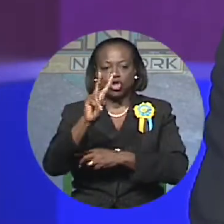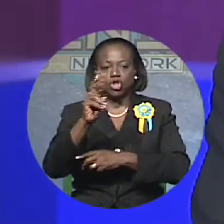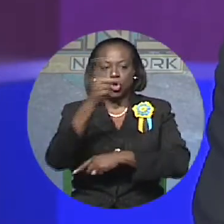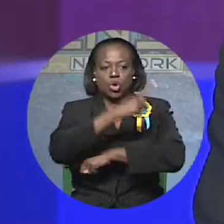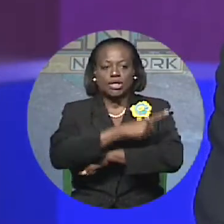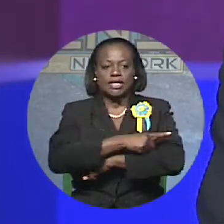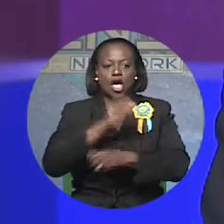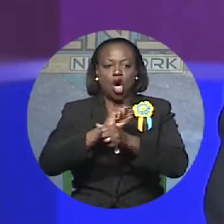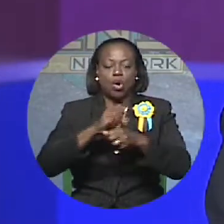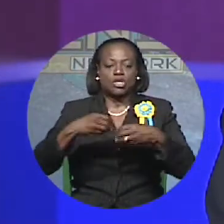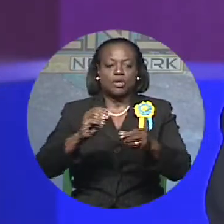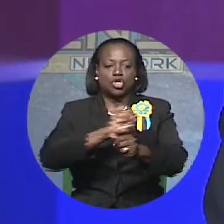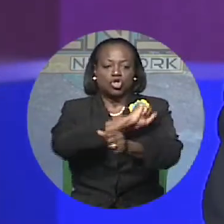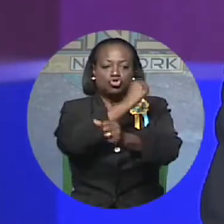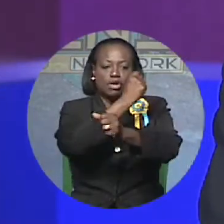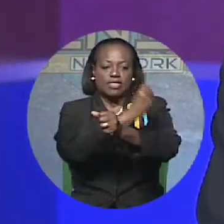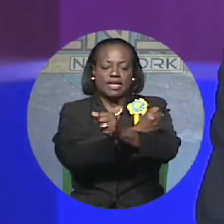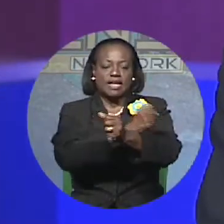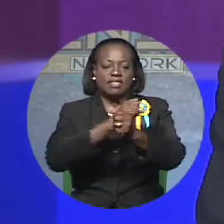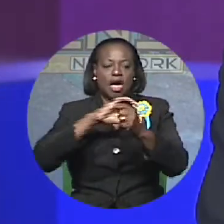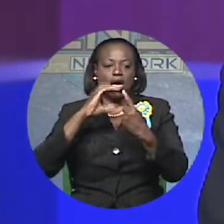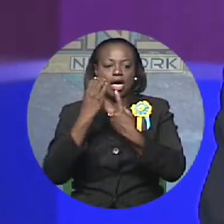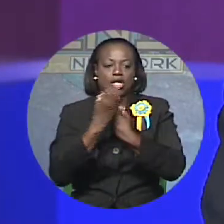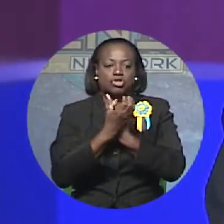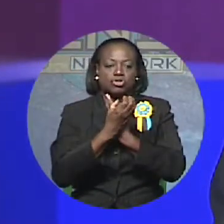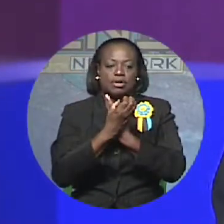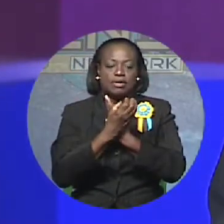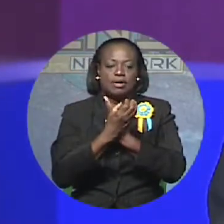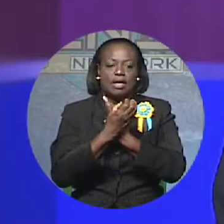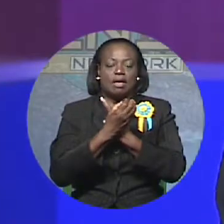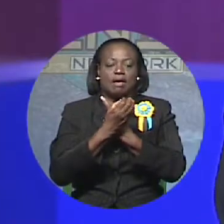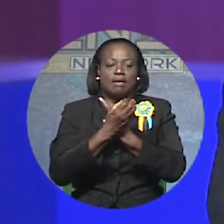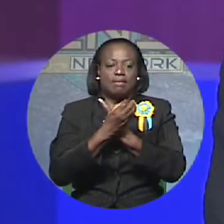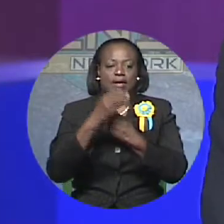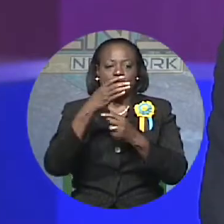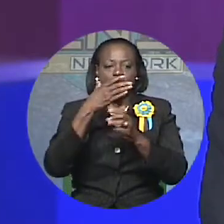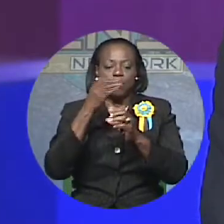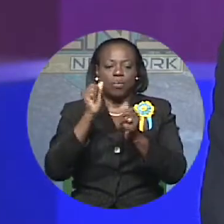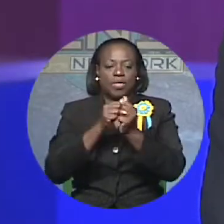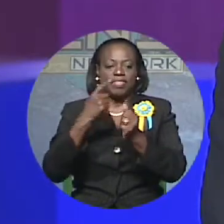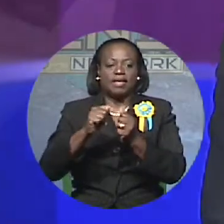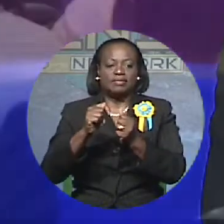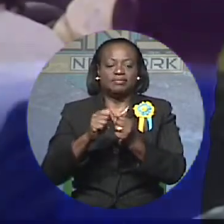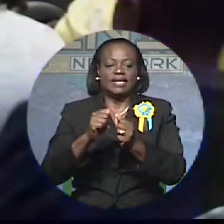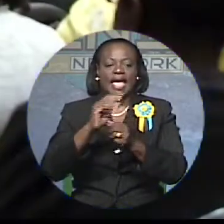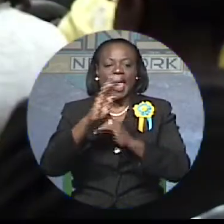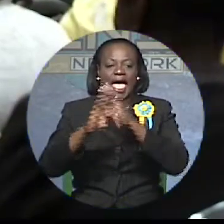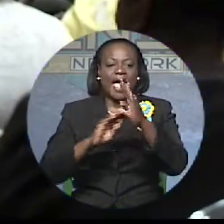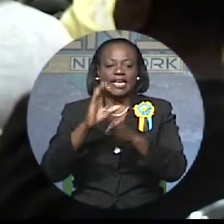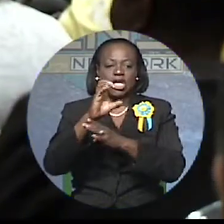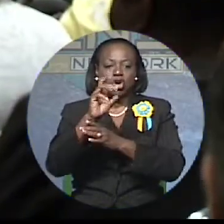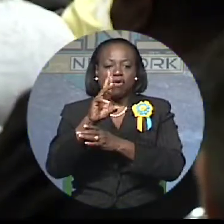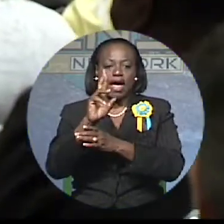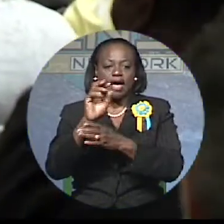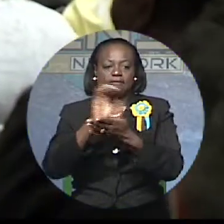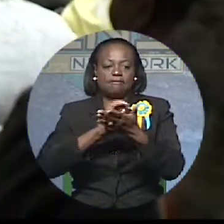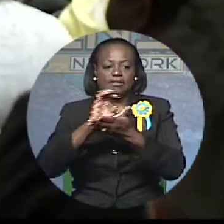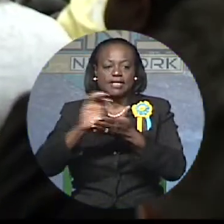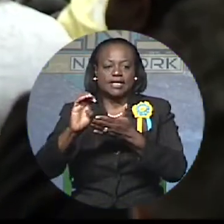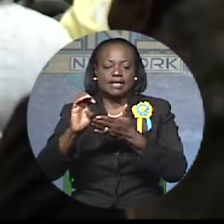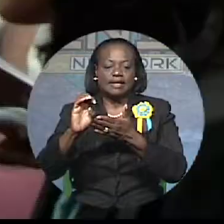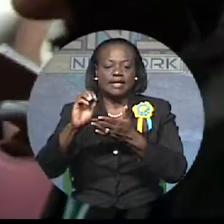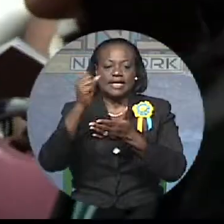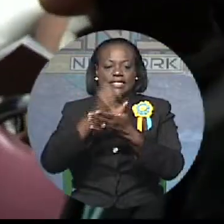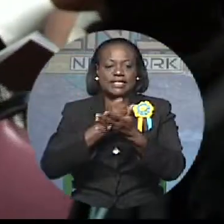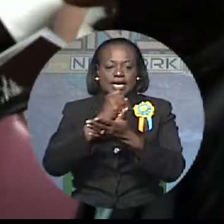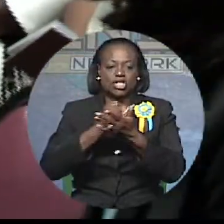was strengthening the cultural and creative potential of the handicraft sector in the region. It's a multi-million-dollar industry, which up to this